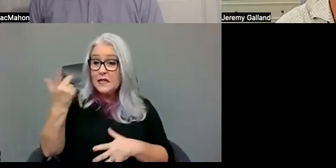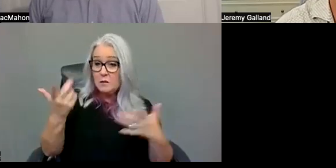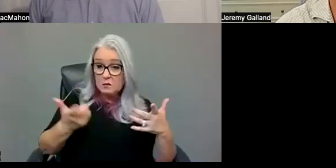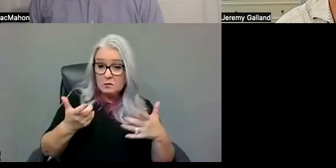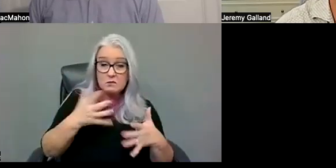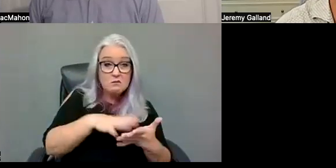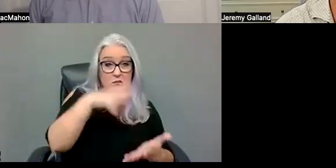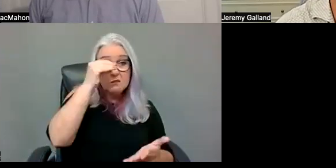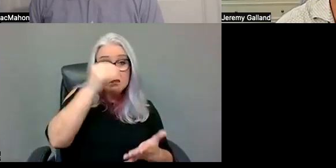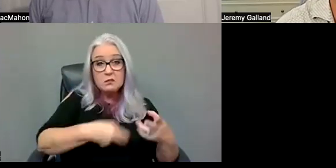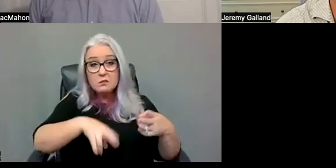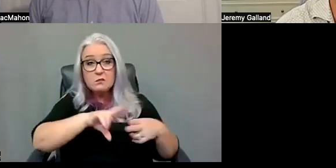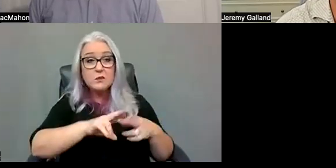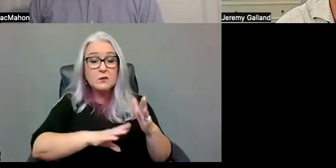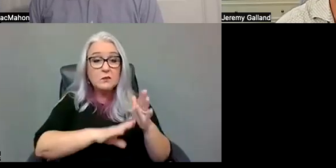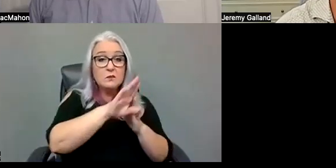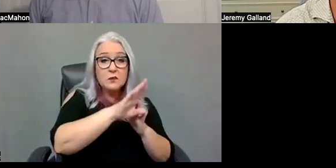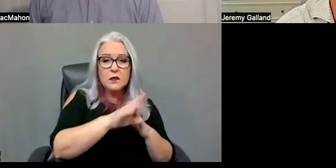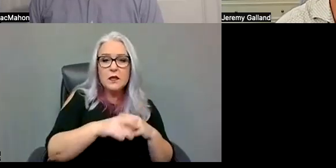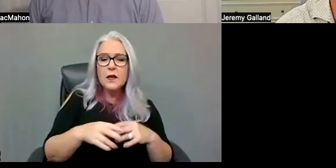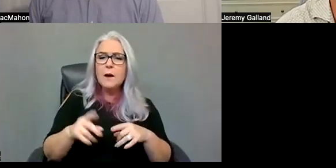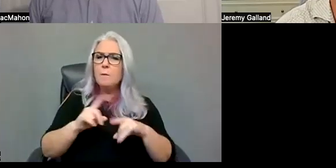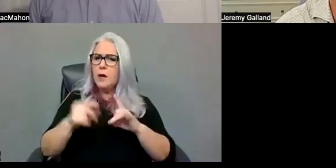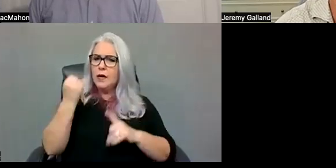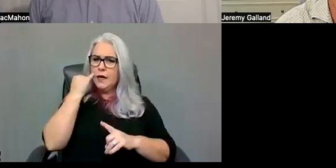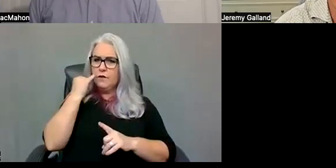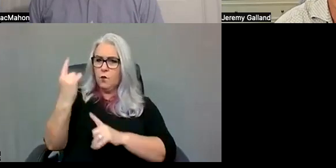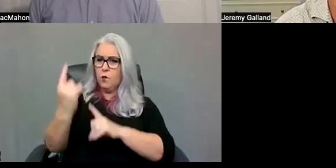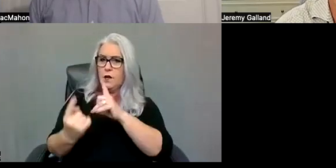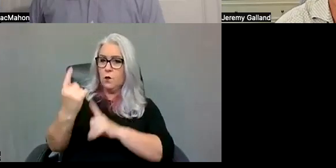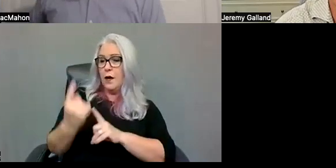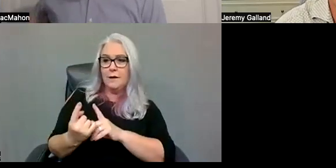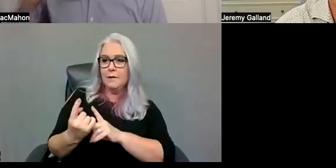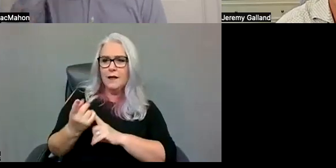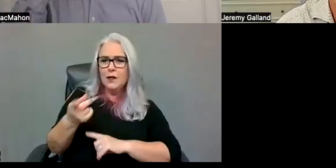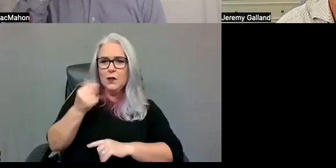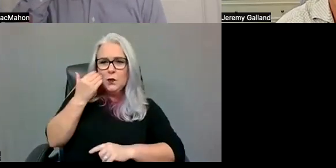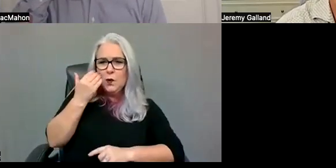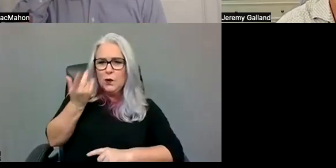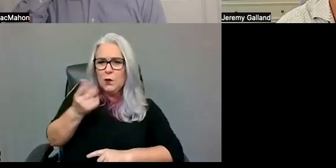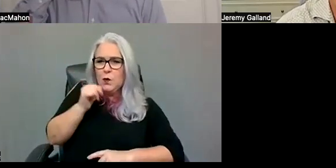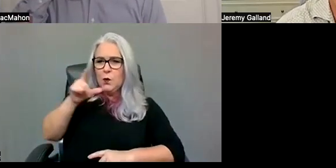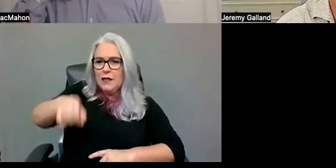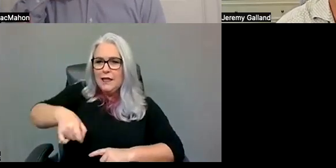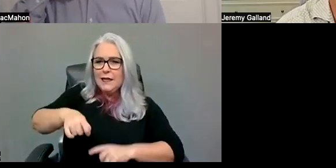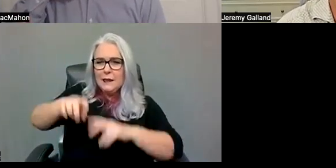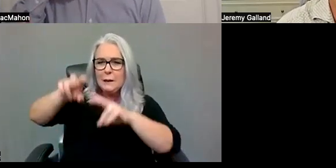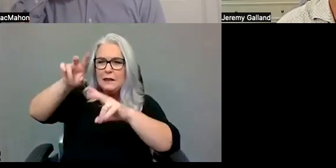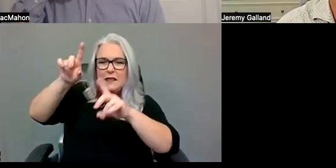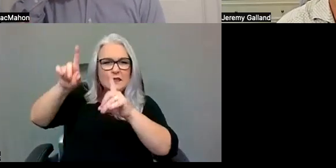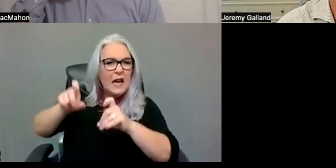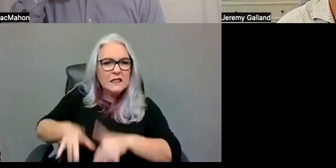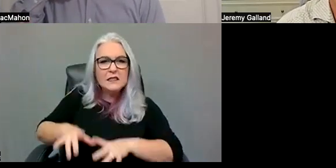But if it's a one-to-one, if it's a student of your families, you know that you don't need an assessment. So what's important, I think,